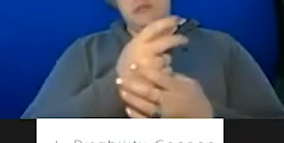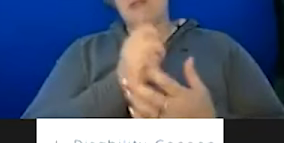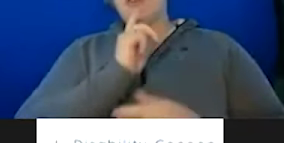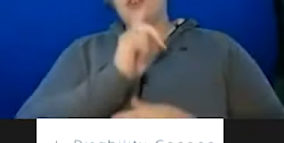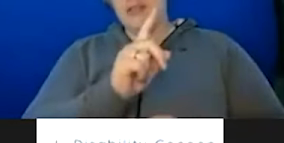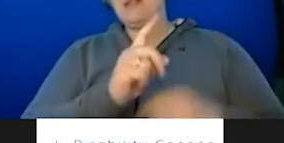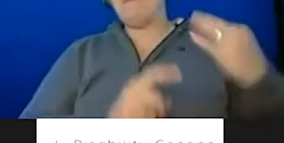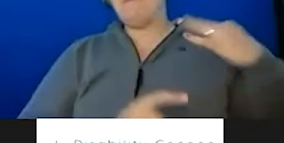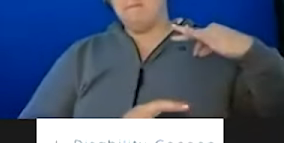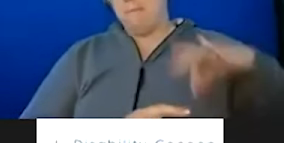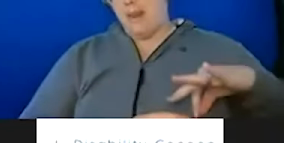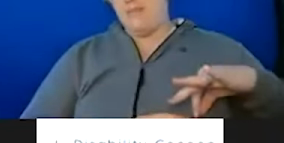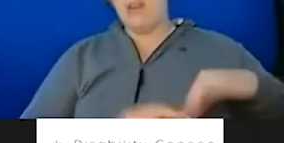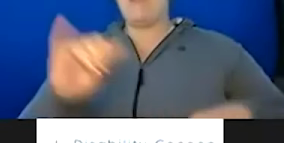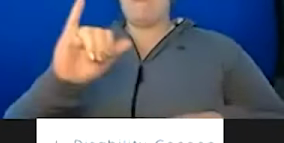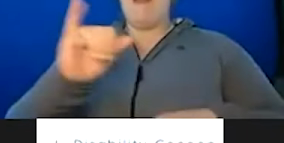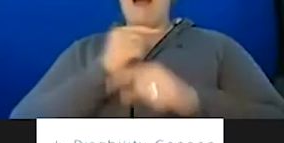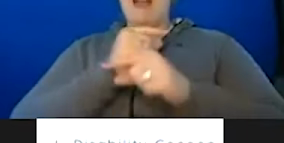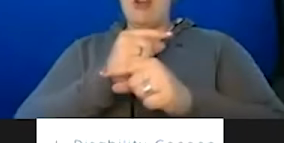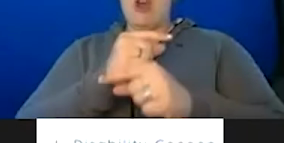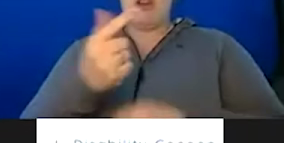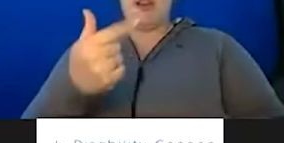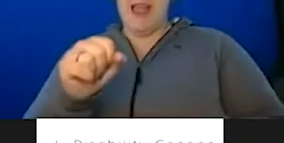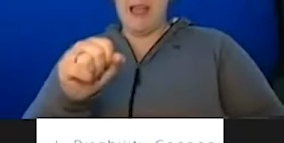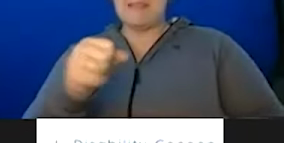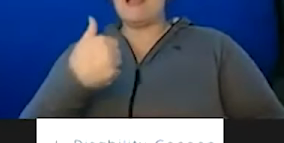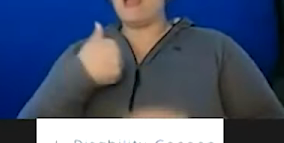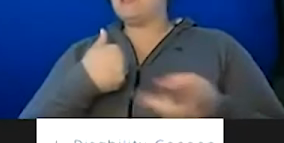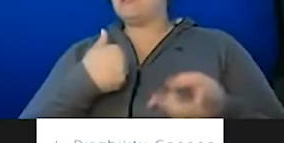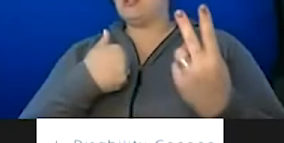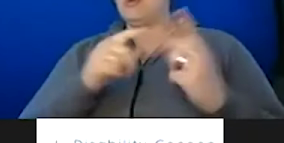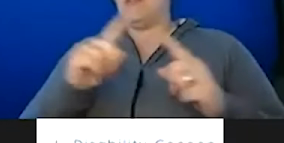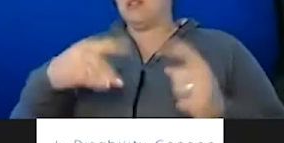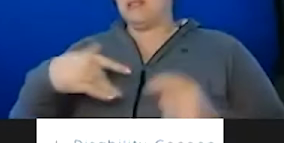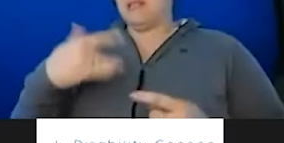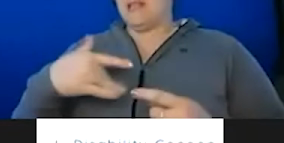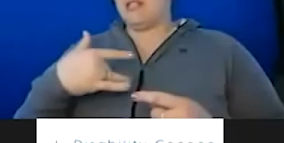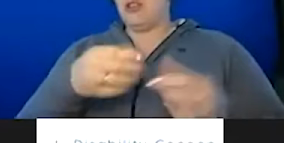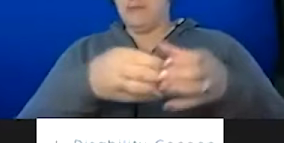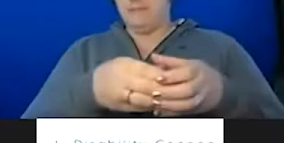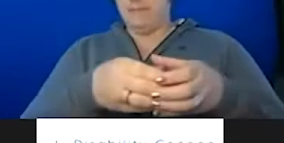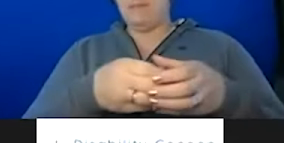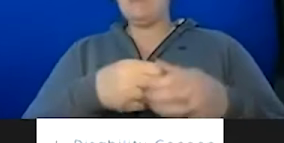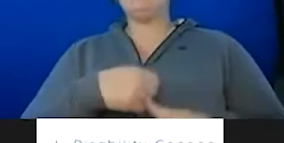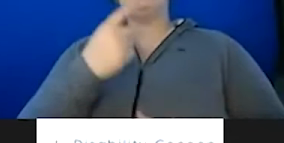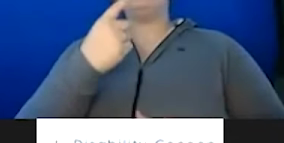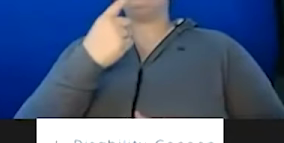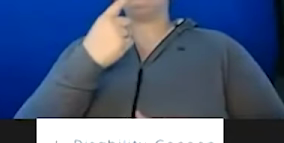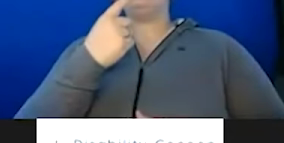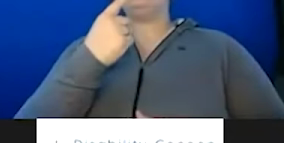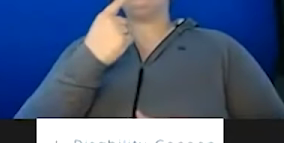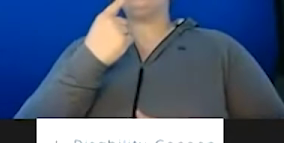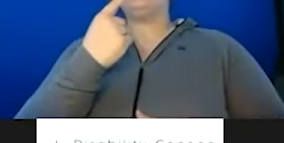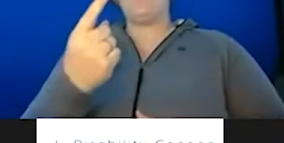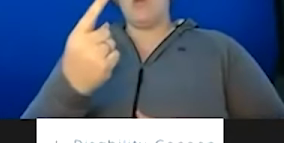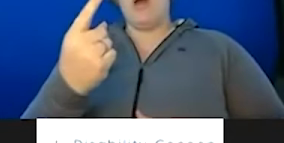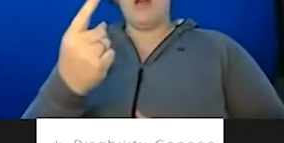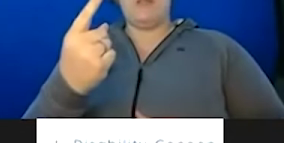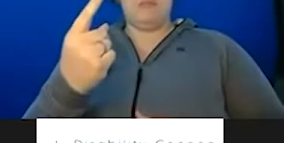iGuard gas version has two different sensors on it. There's one kind of at the base of the stove where the gas comes into the